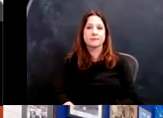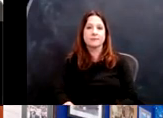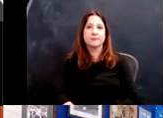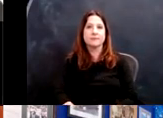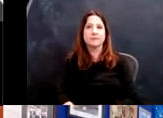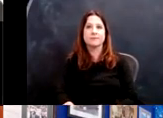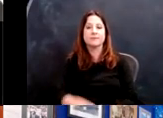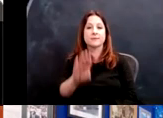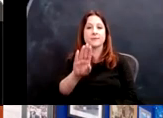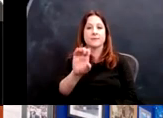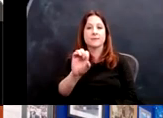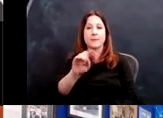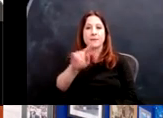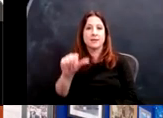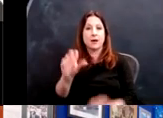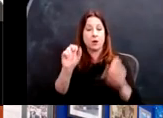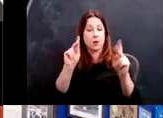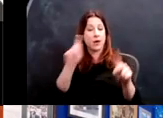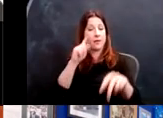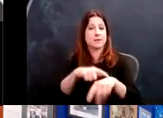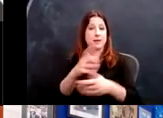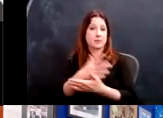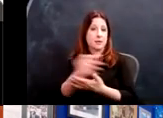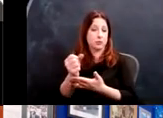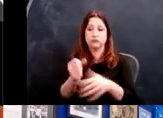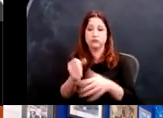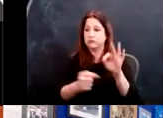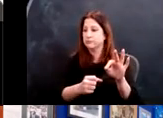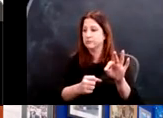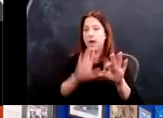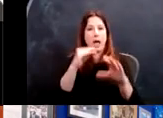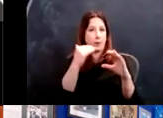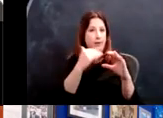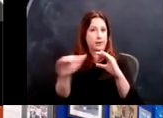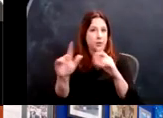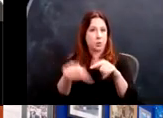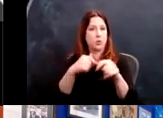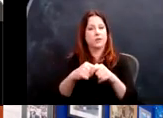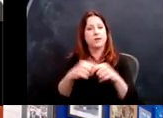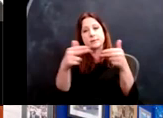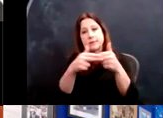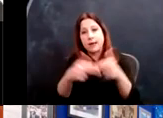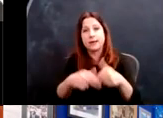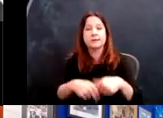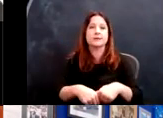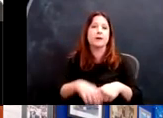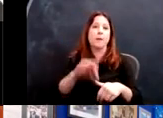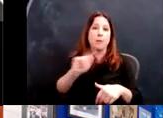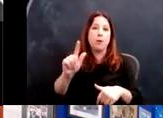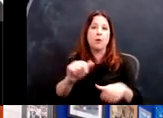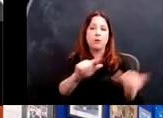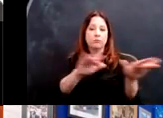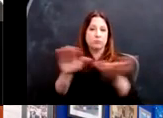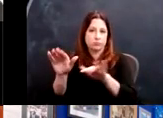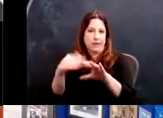All right, then I think that we are officially out of time. We will be sending you all an email. If you've given us I think there's 3 times you have to enter your